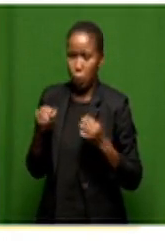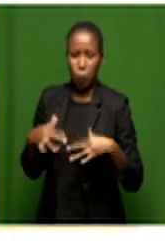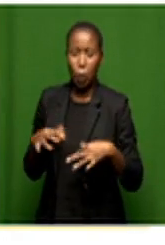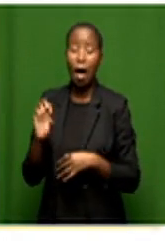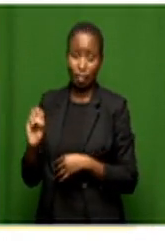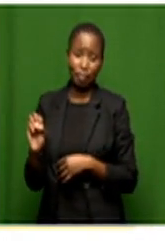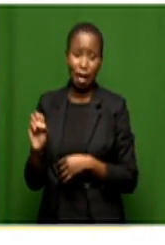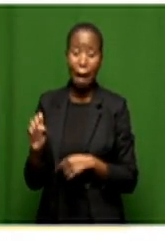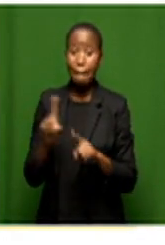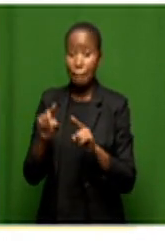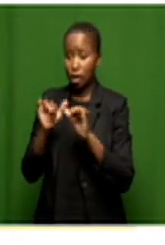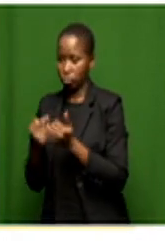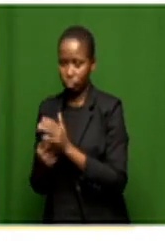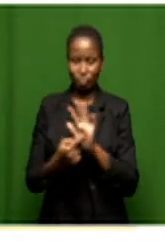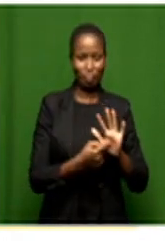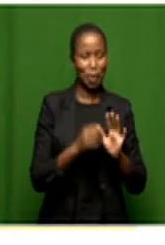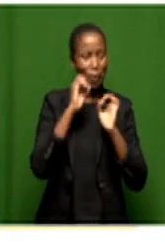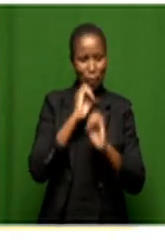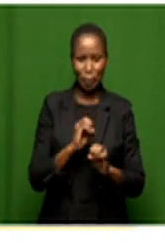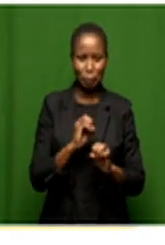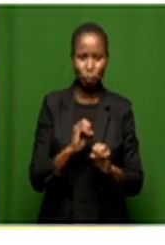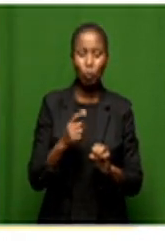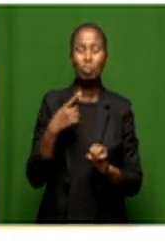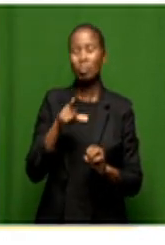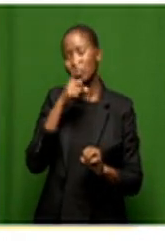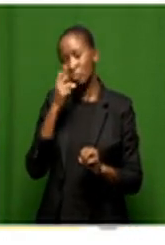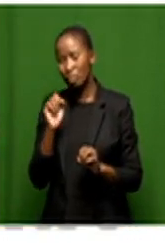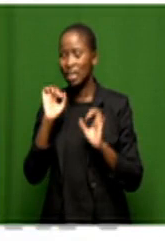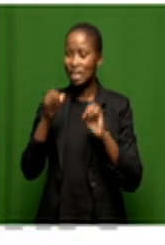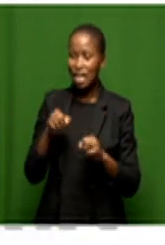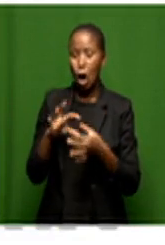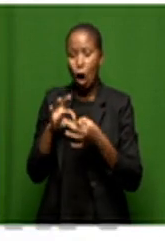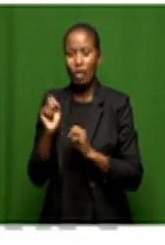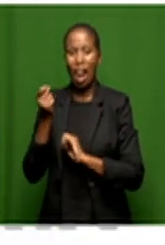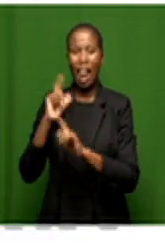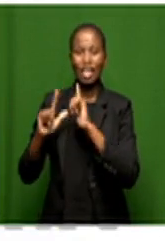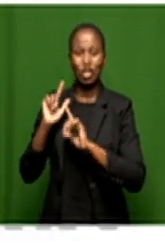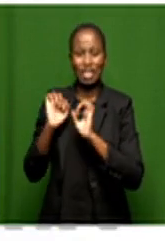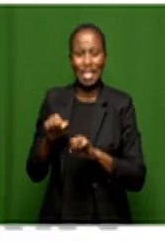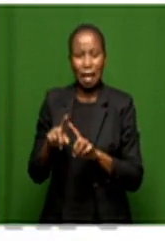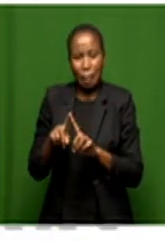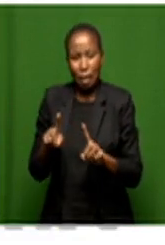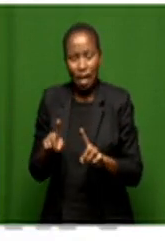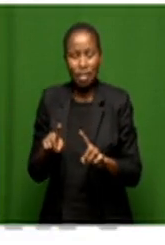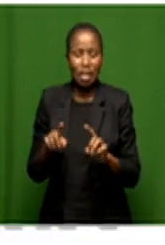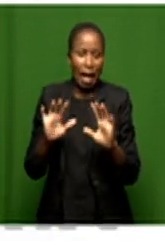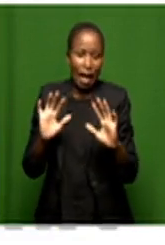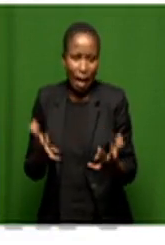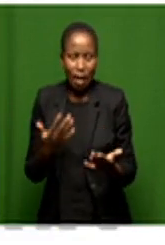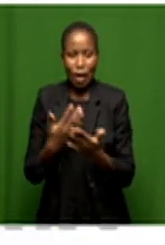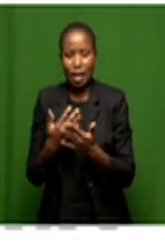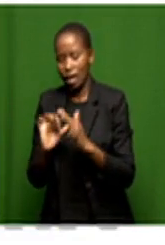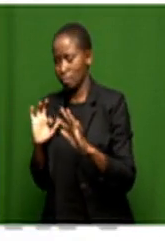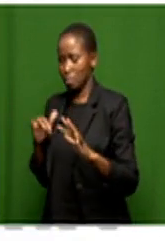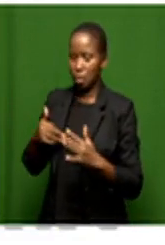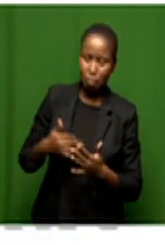has not been explored. We call it home of legend, but how do we now make it and